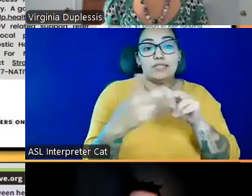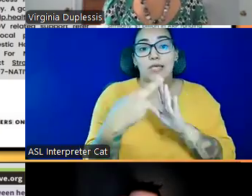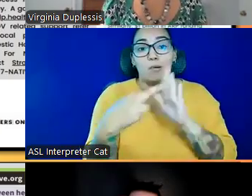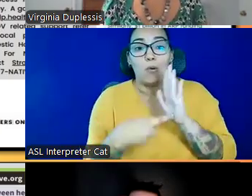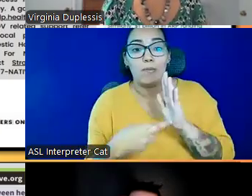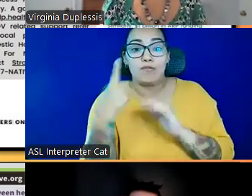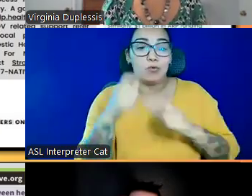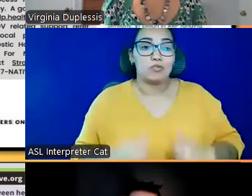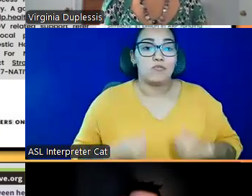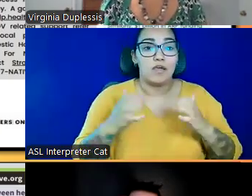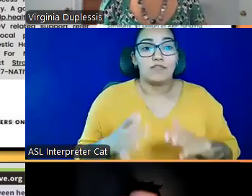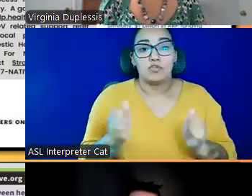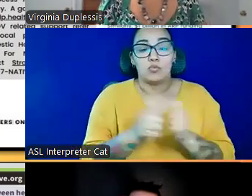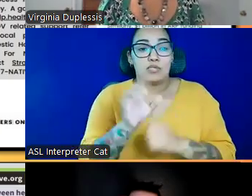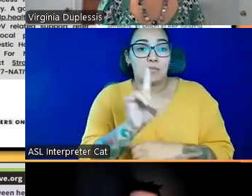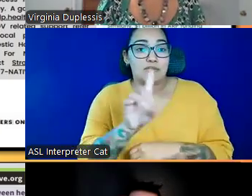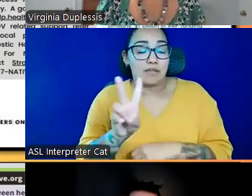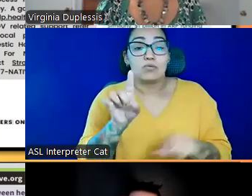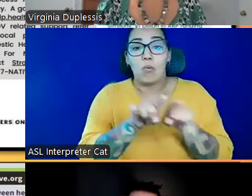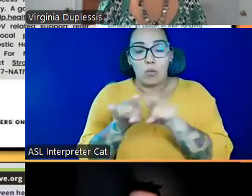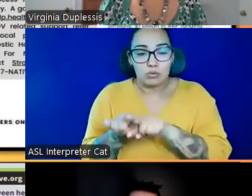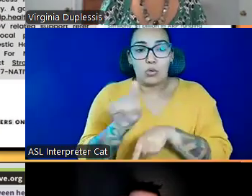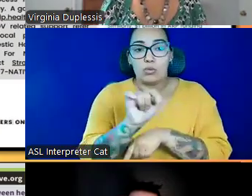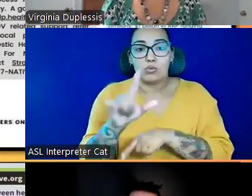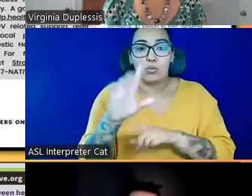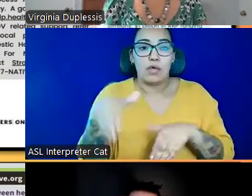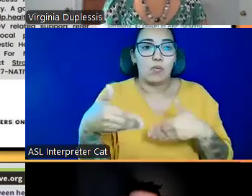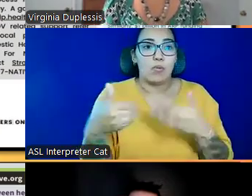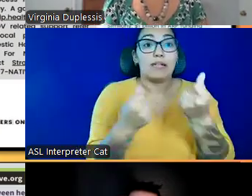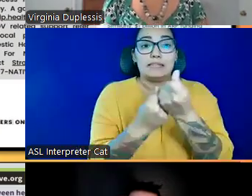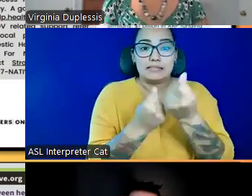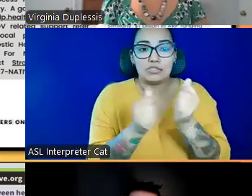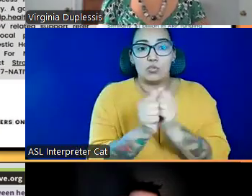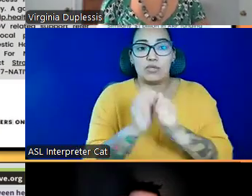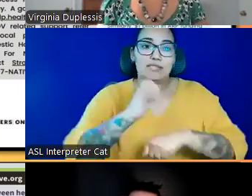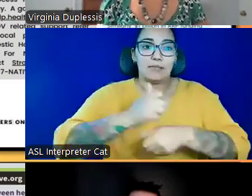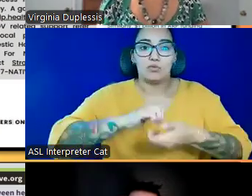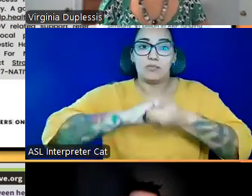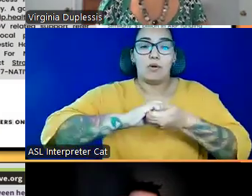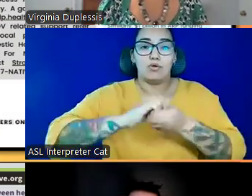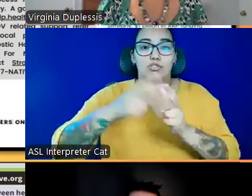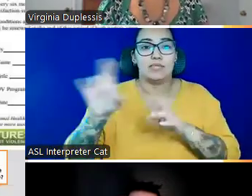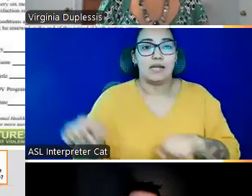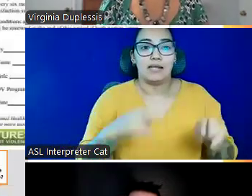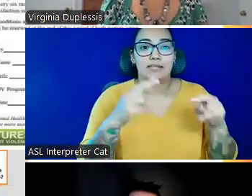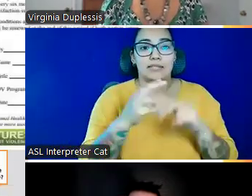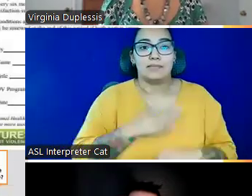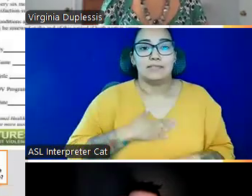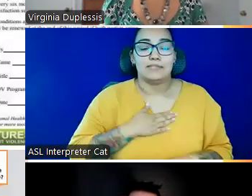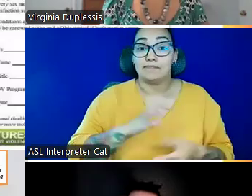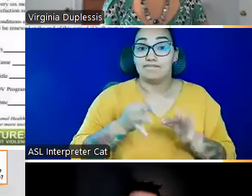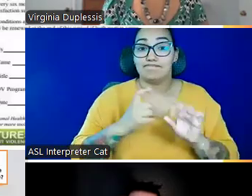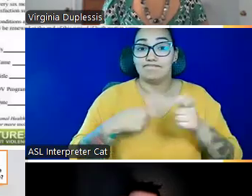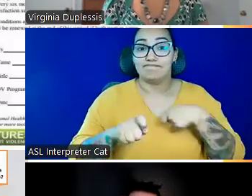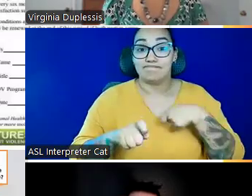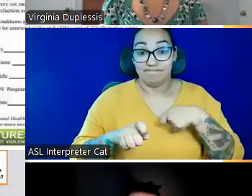for survivors of domestic violence, as well as a tool that will assist with building partnerships. Next slide, please.